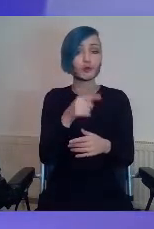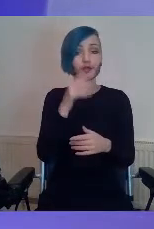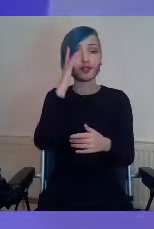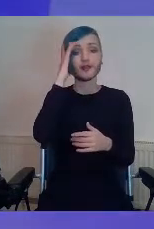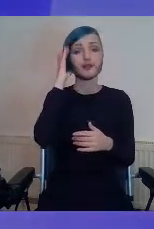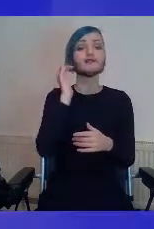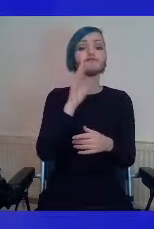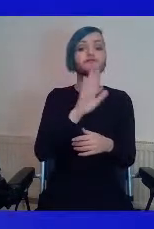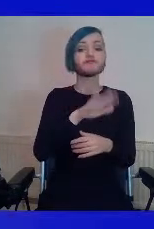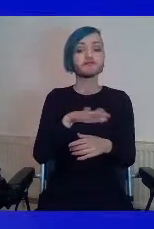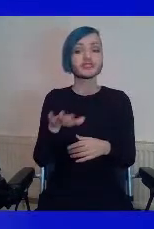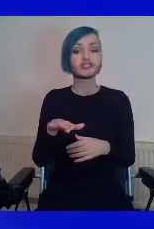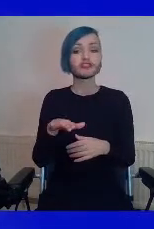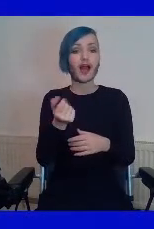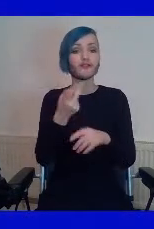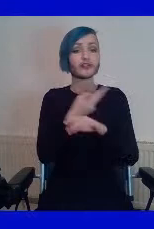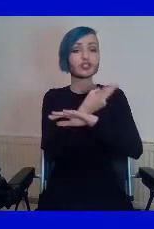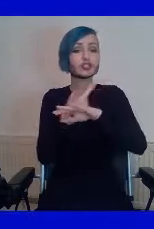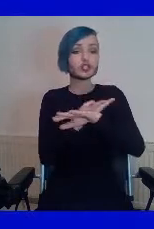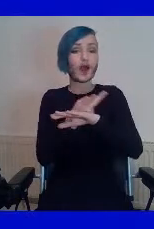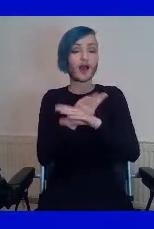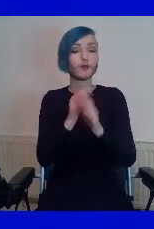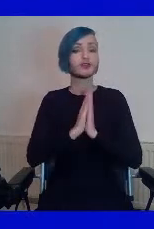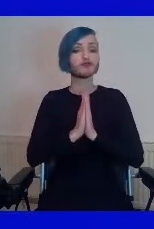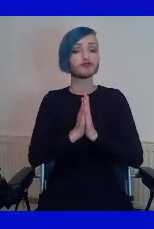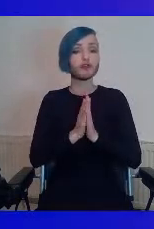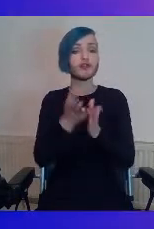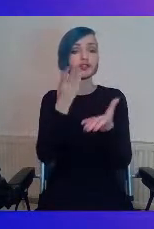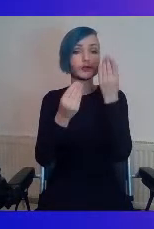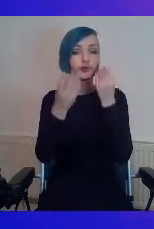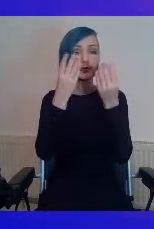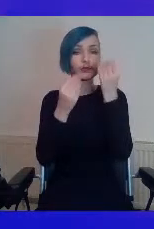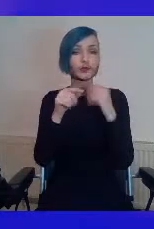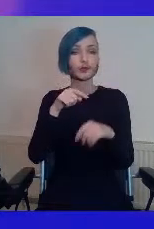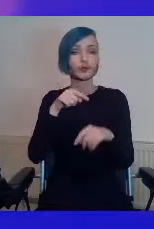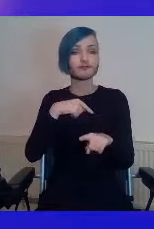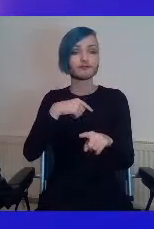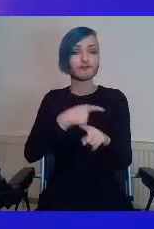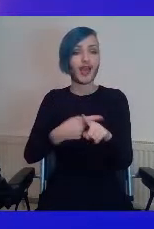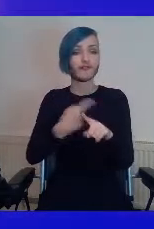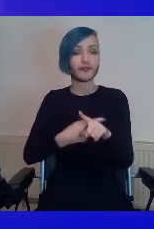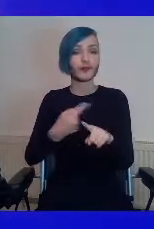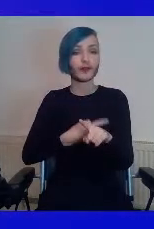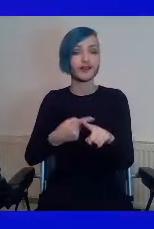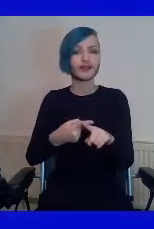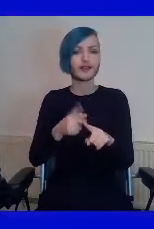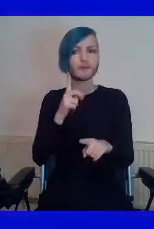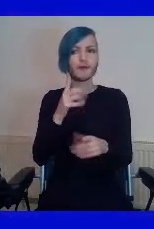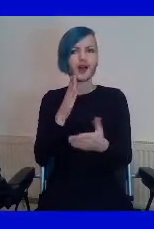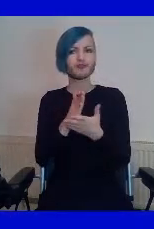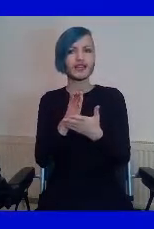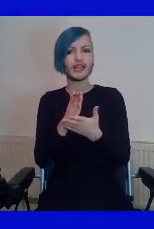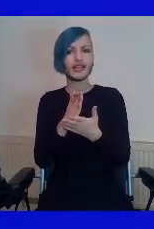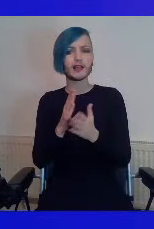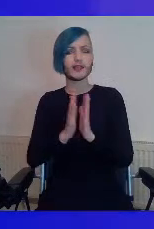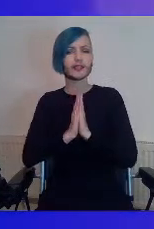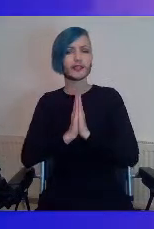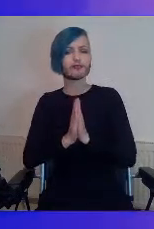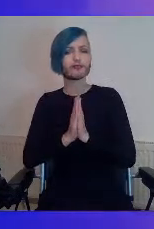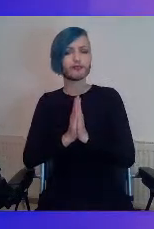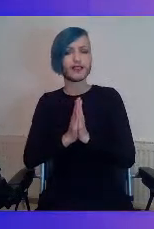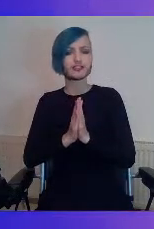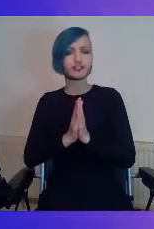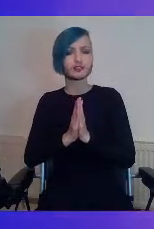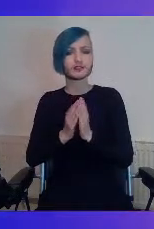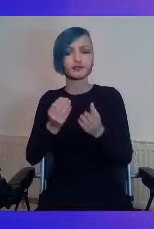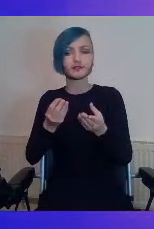have got 2 hours of religion per week. And this is not about religion. This is just religious education. And